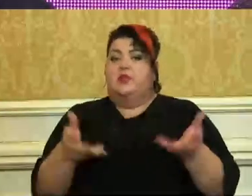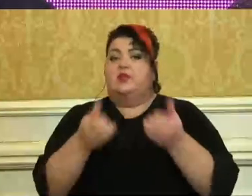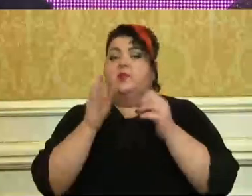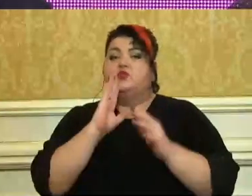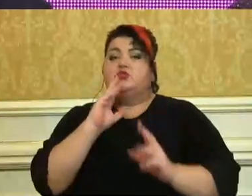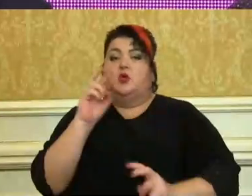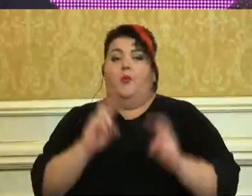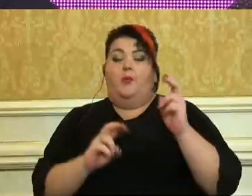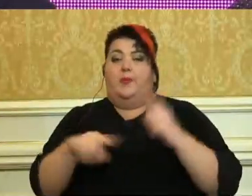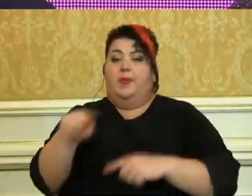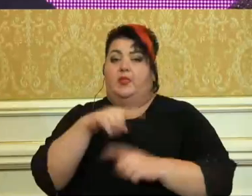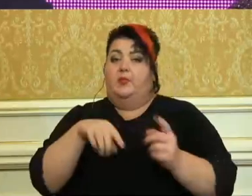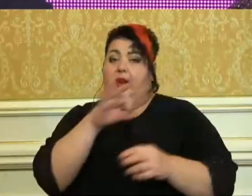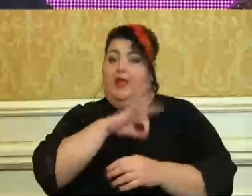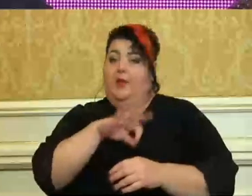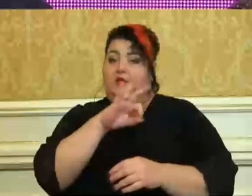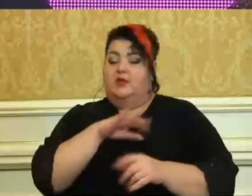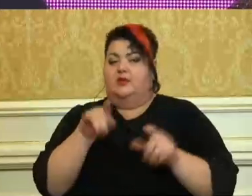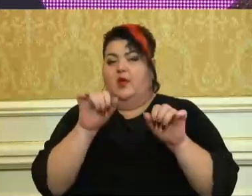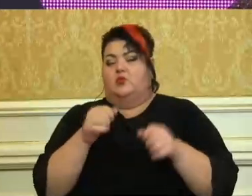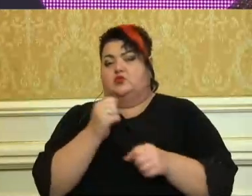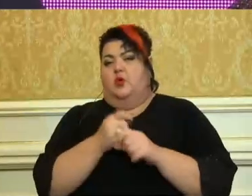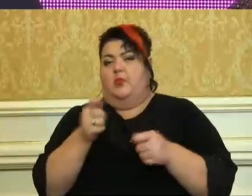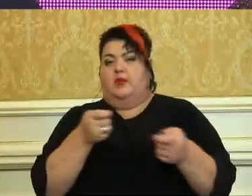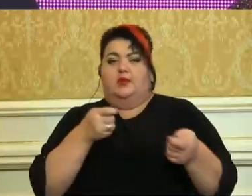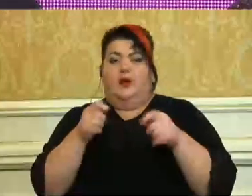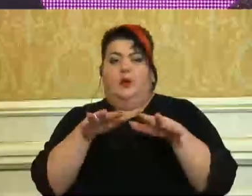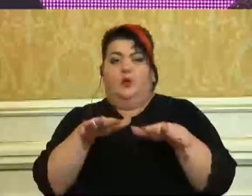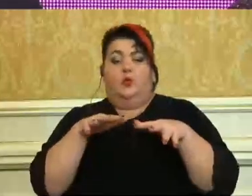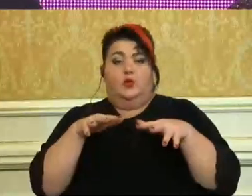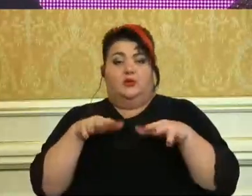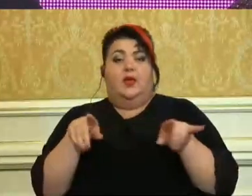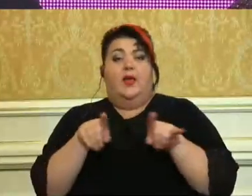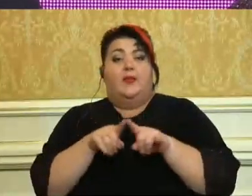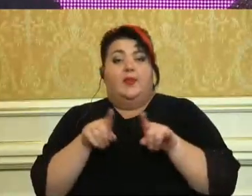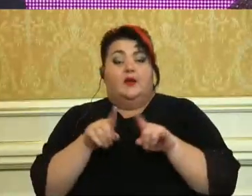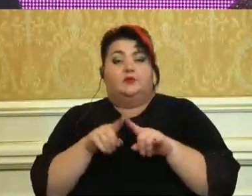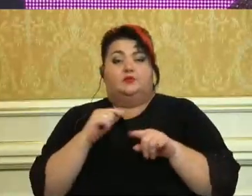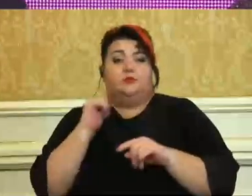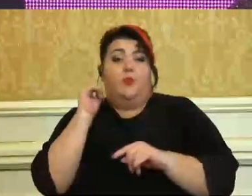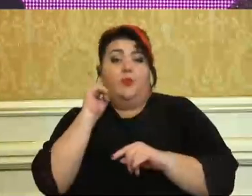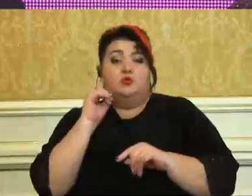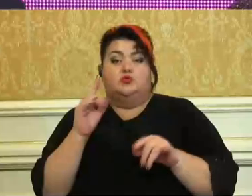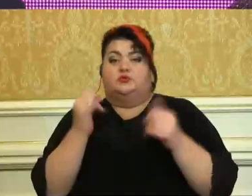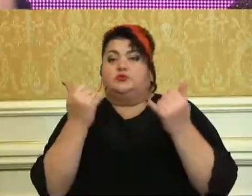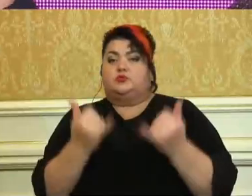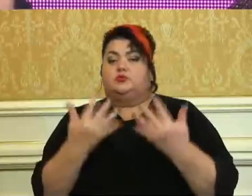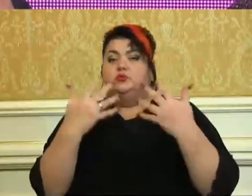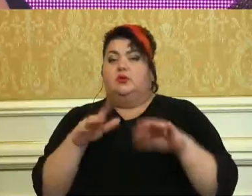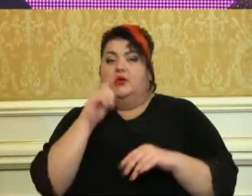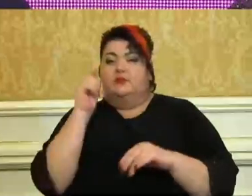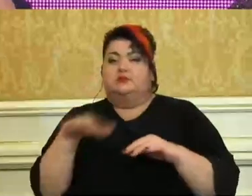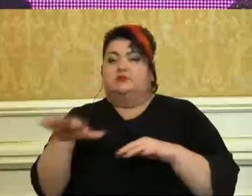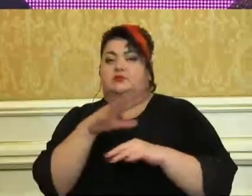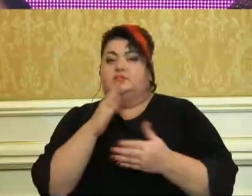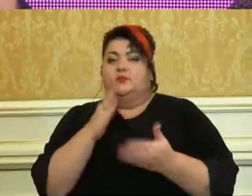the kids. And also, it could be also done from the local levels. We also got about the information